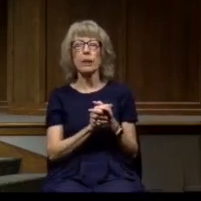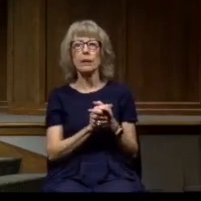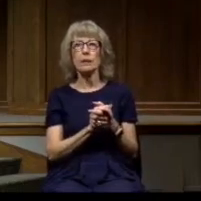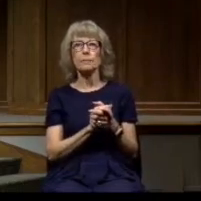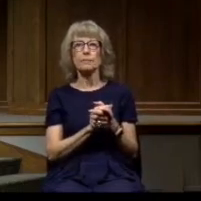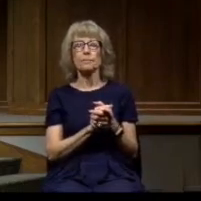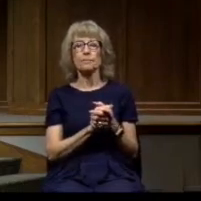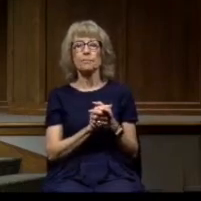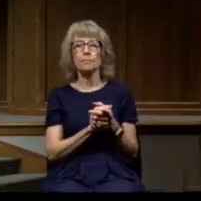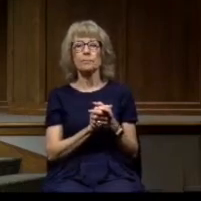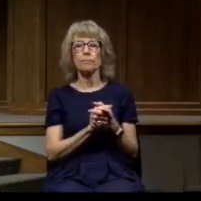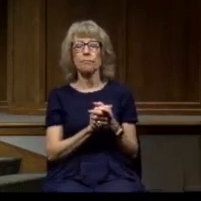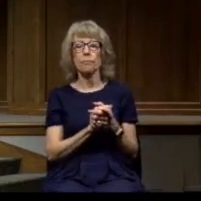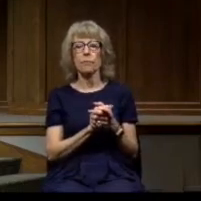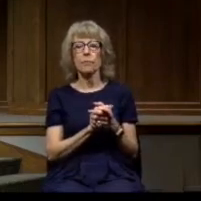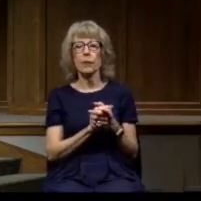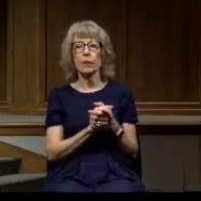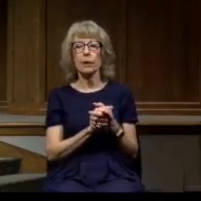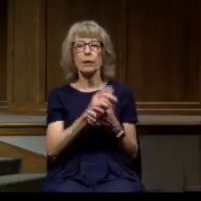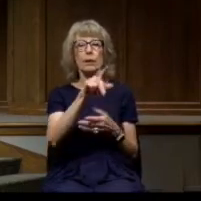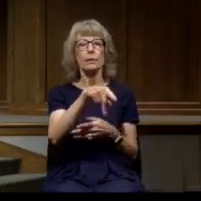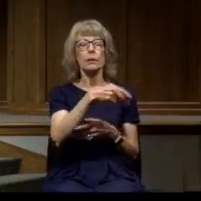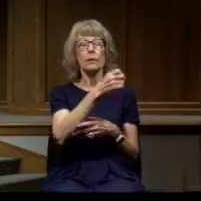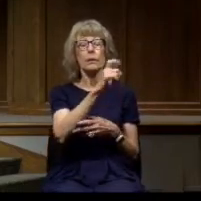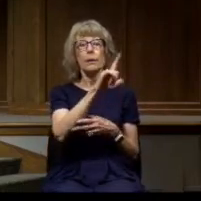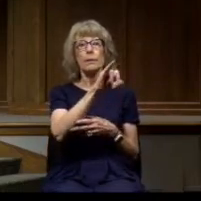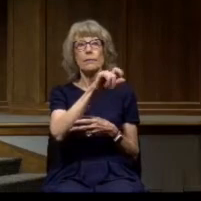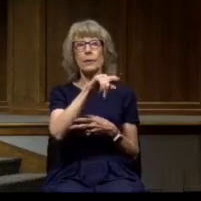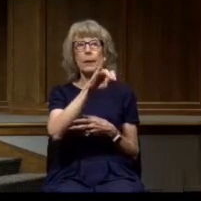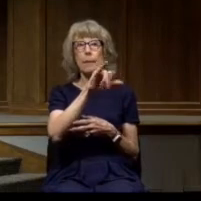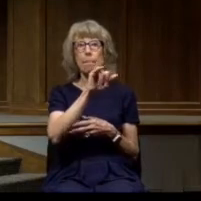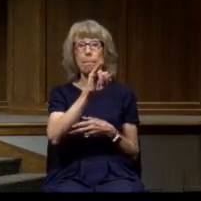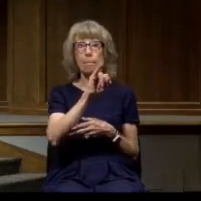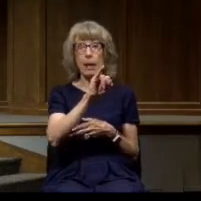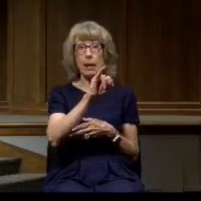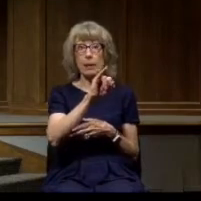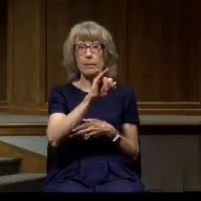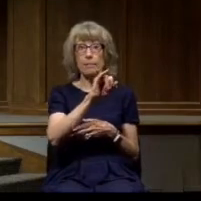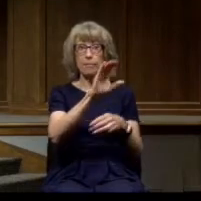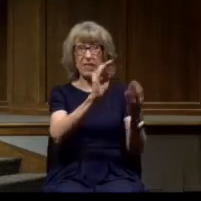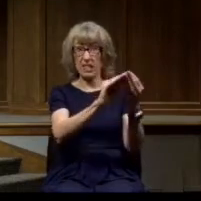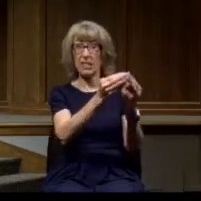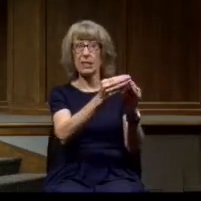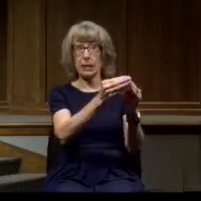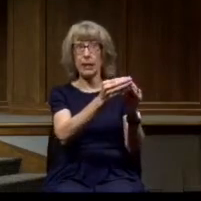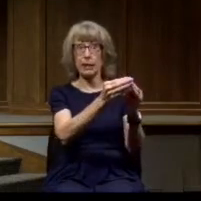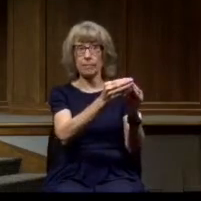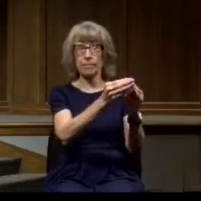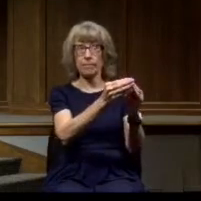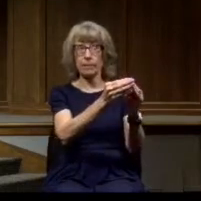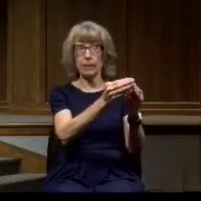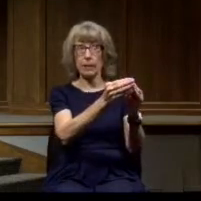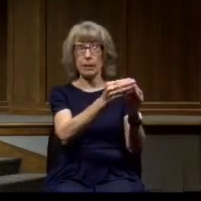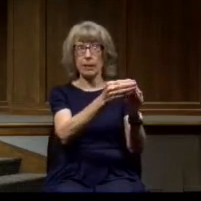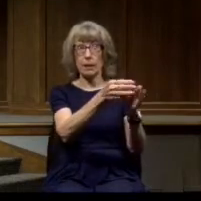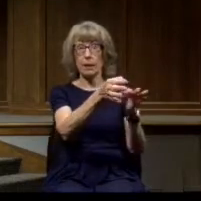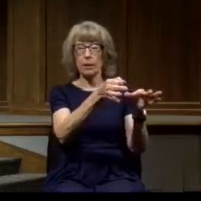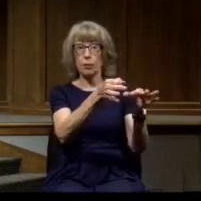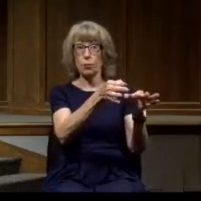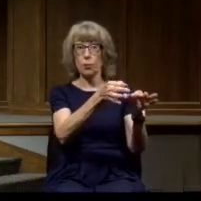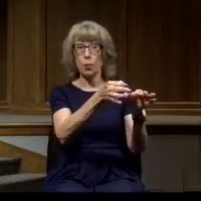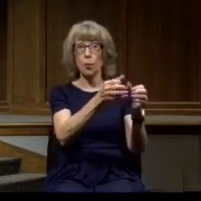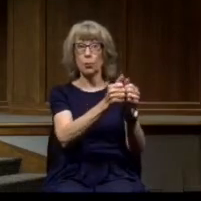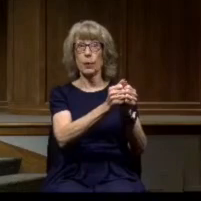says here. So the Philippi was a Roman military outpost, and historians tell us that